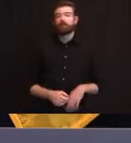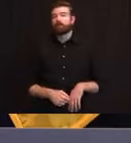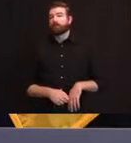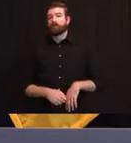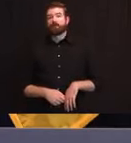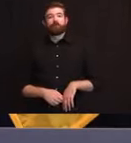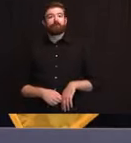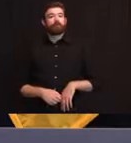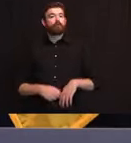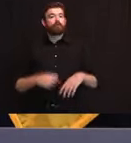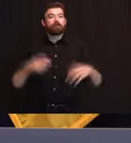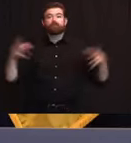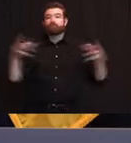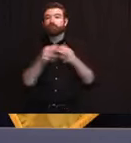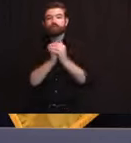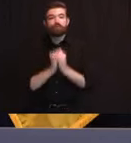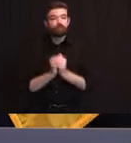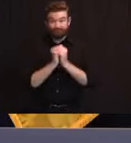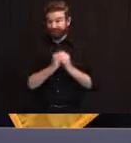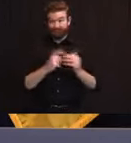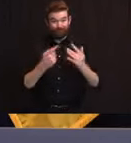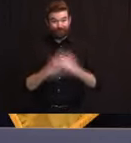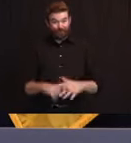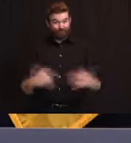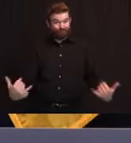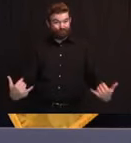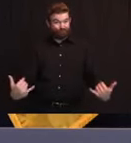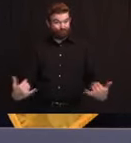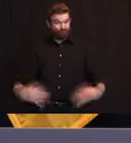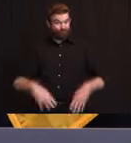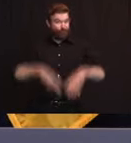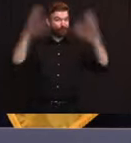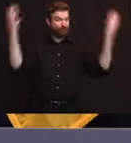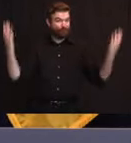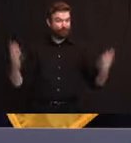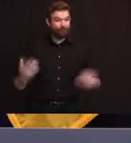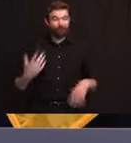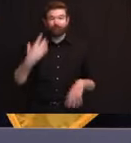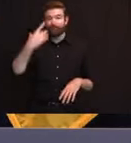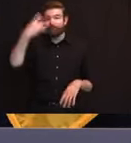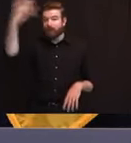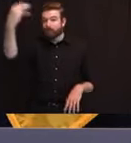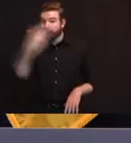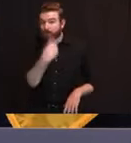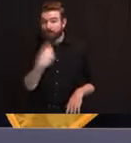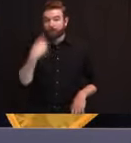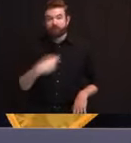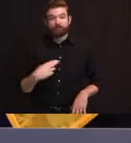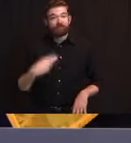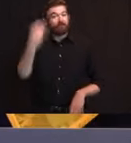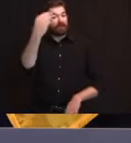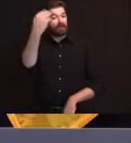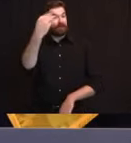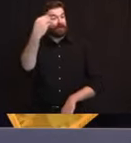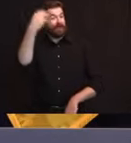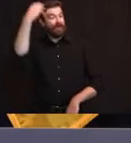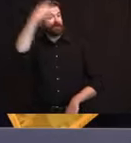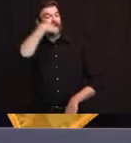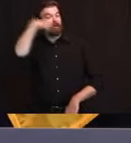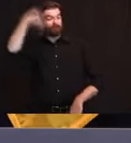worshiping this weekend beginning today, or you're in an outdoor restaurant, as I will be Monday night, or in a